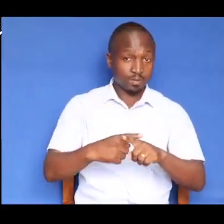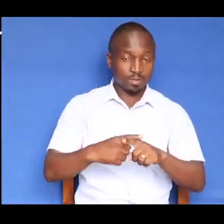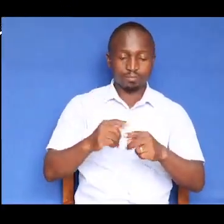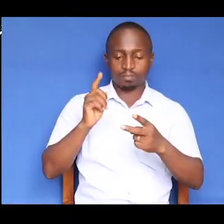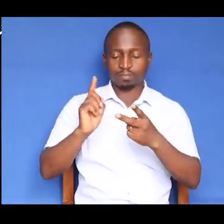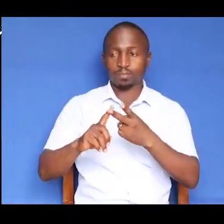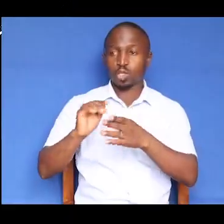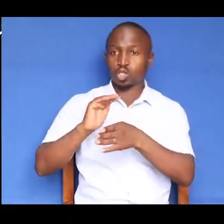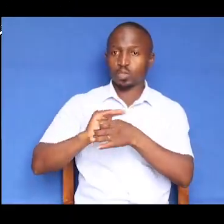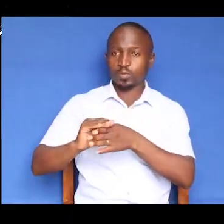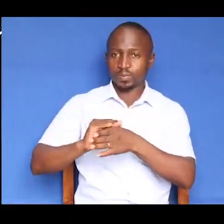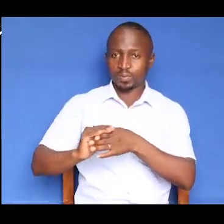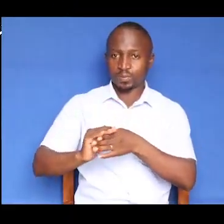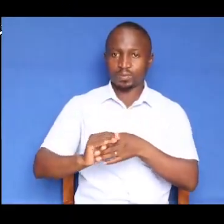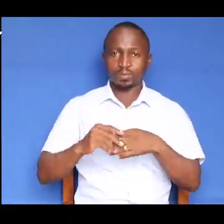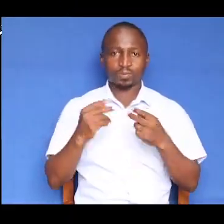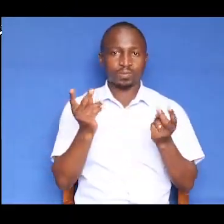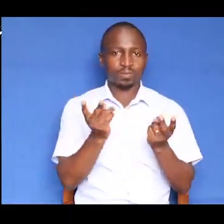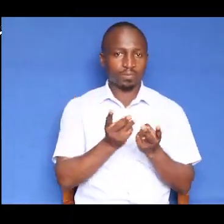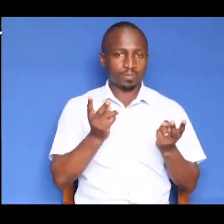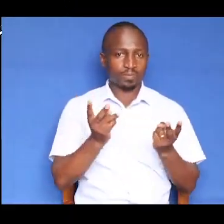We have to use the same